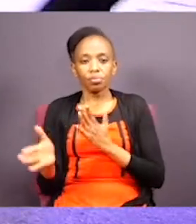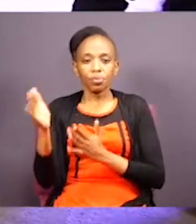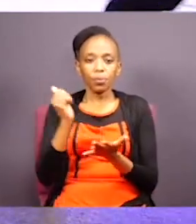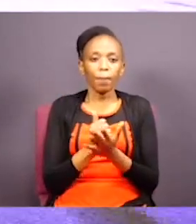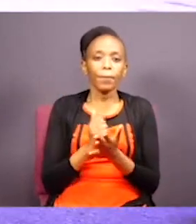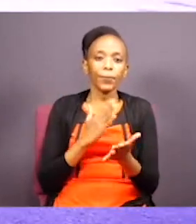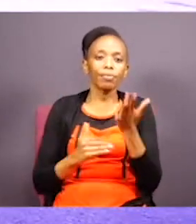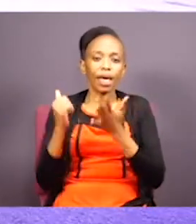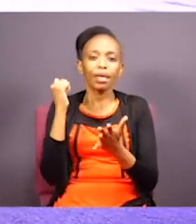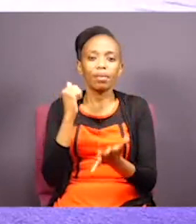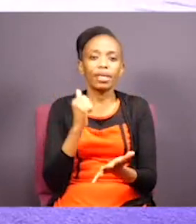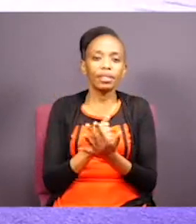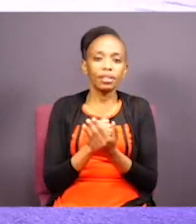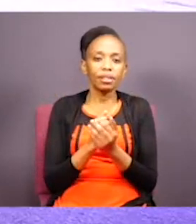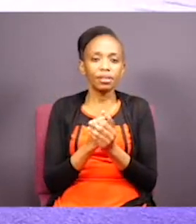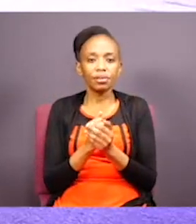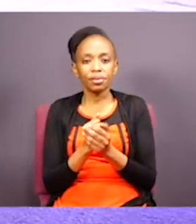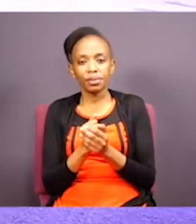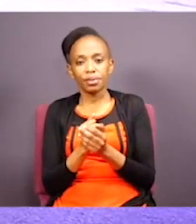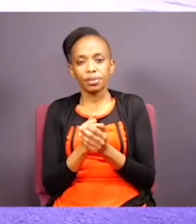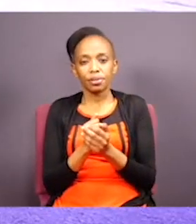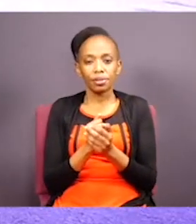Amen. Amen.